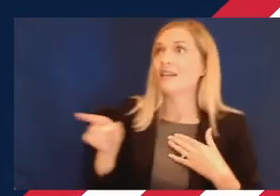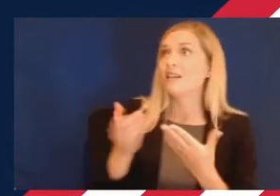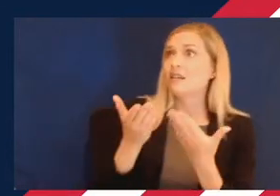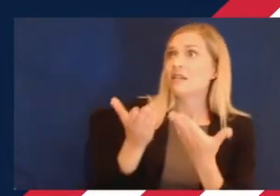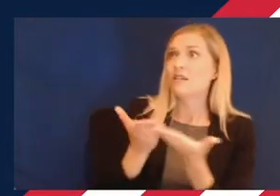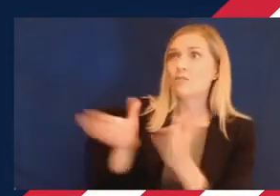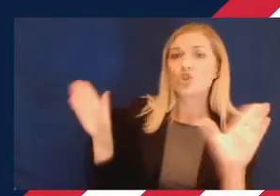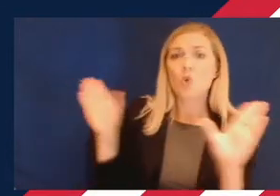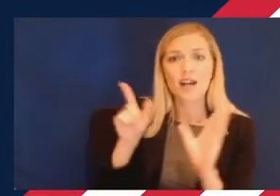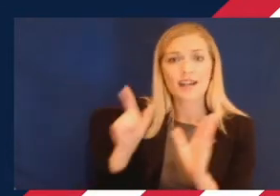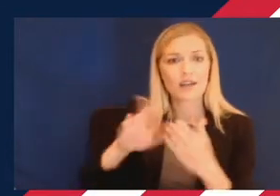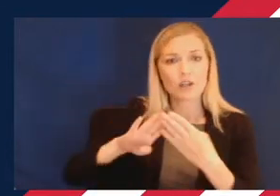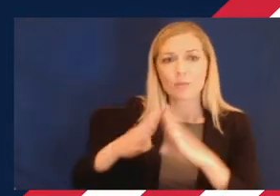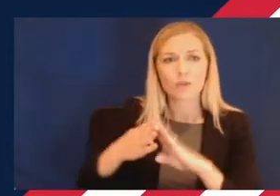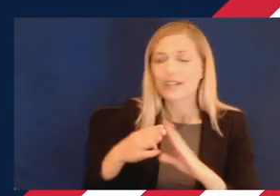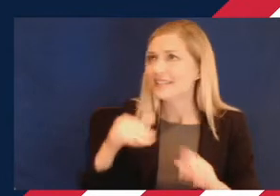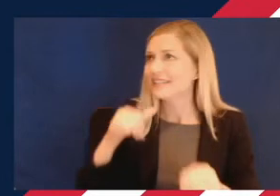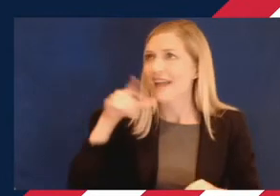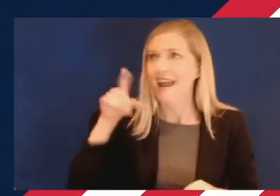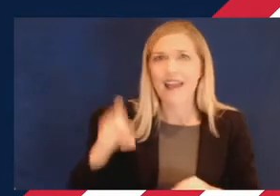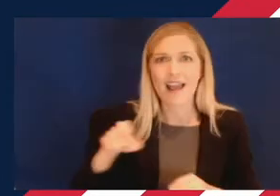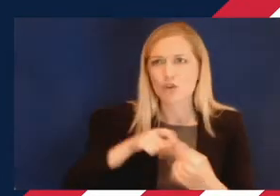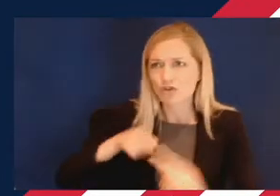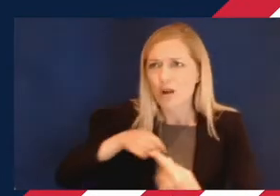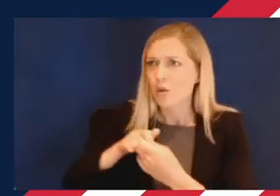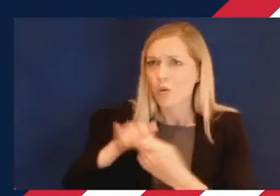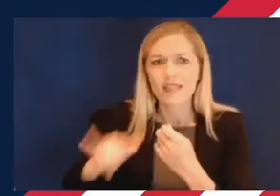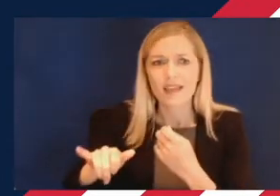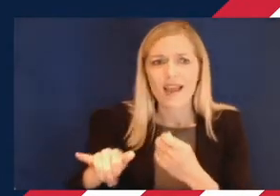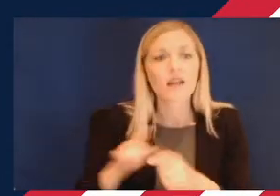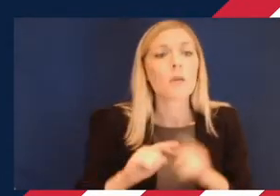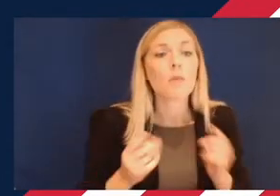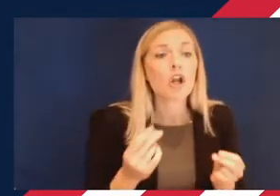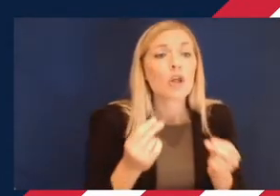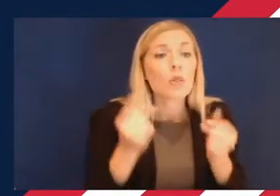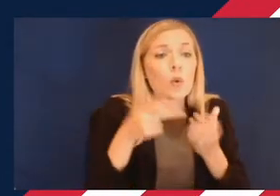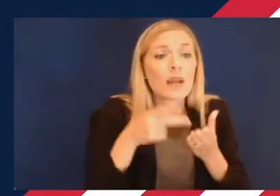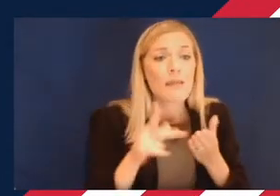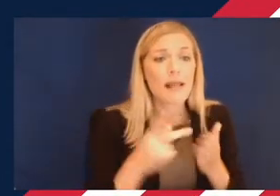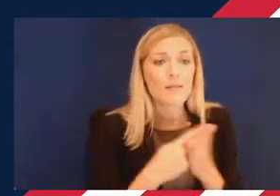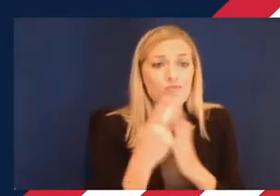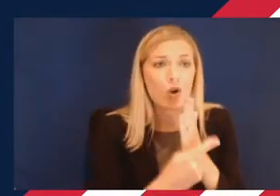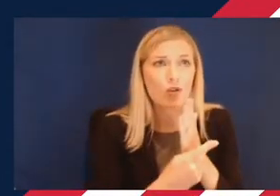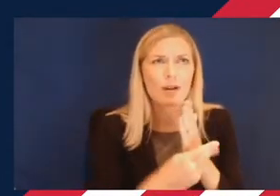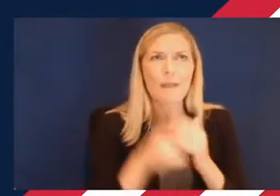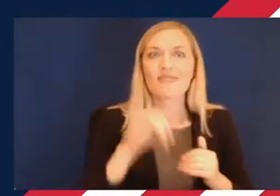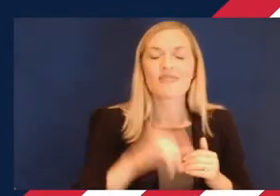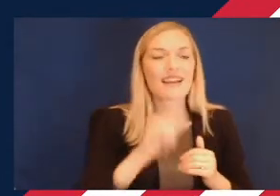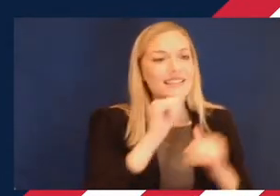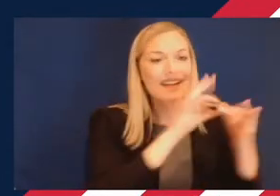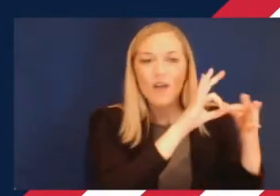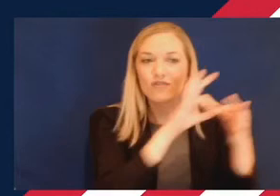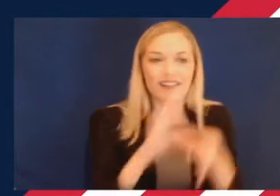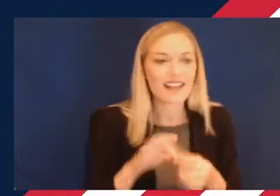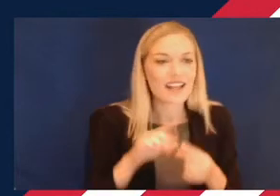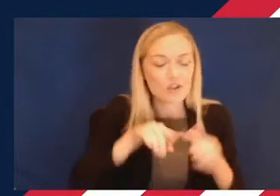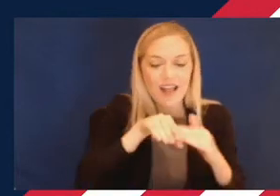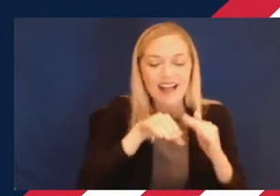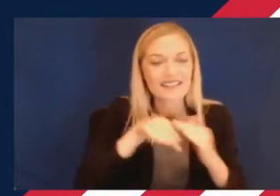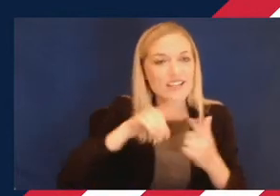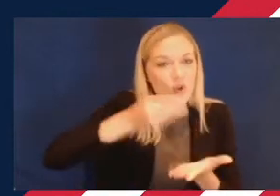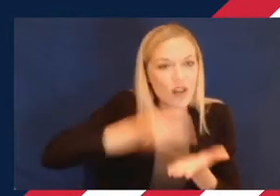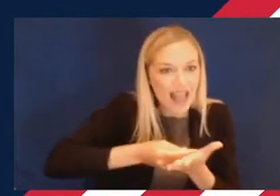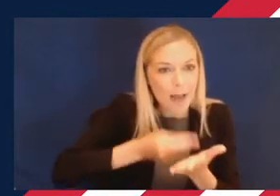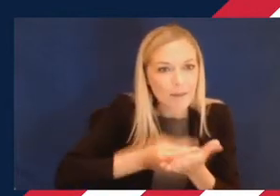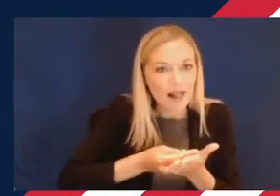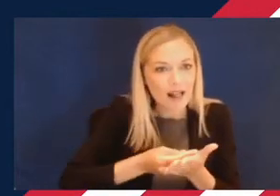things that you can do, such as the Quick Pay program, that has nothing to do with access to capital, but it shores up my ability